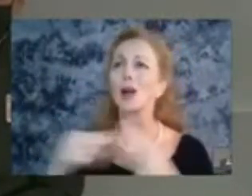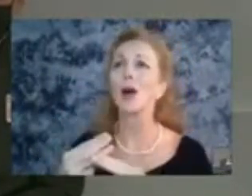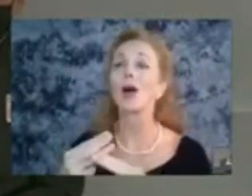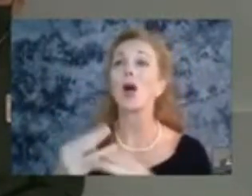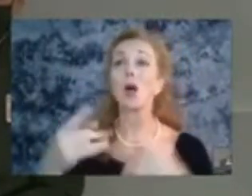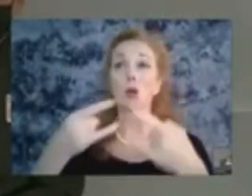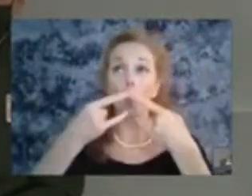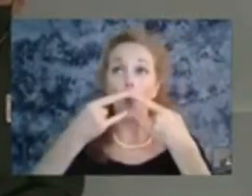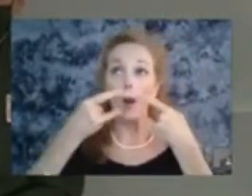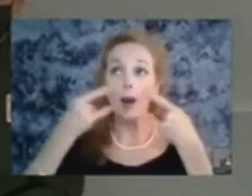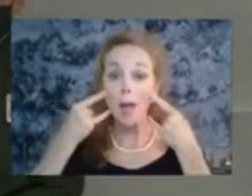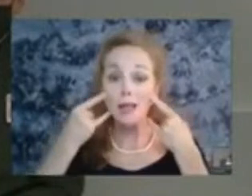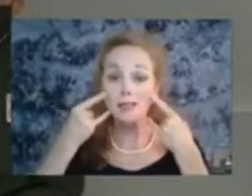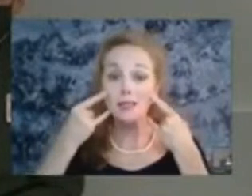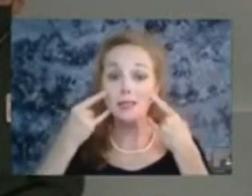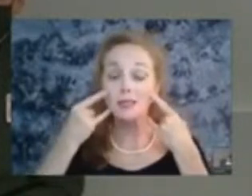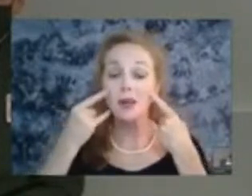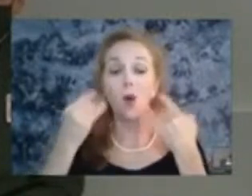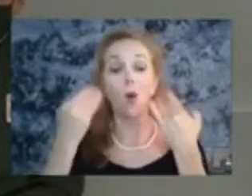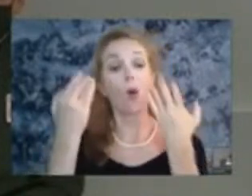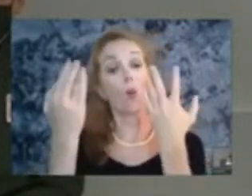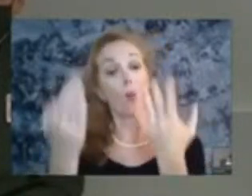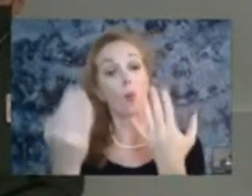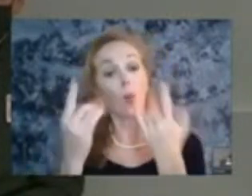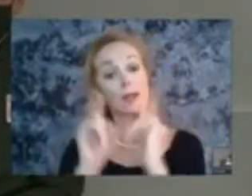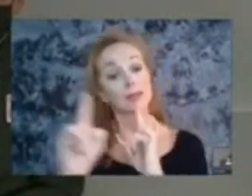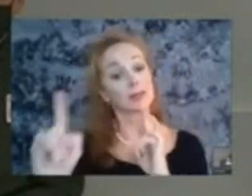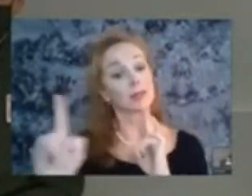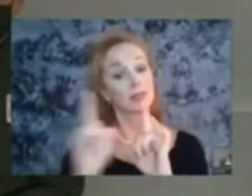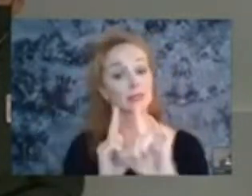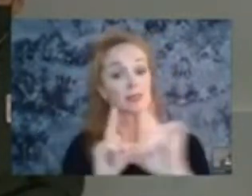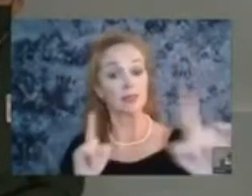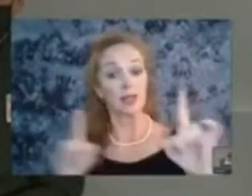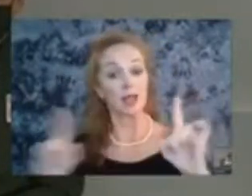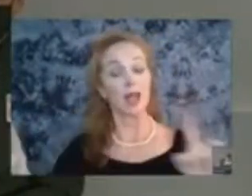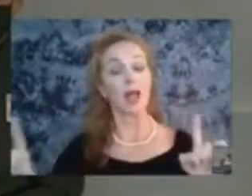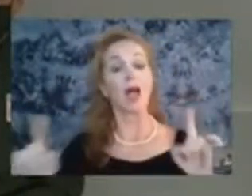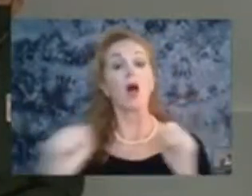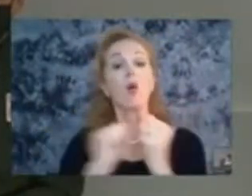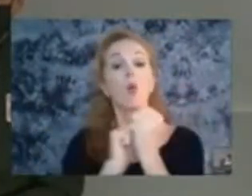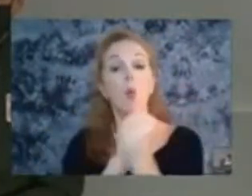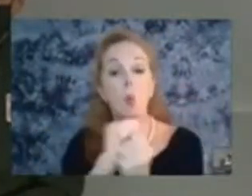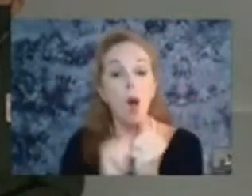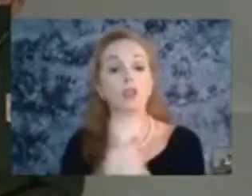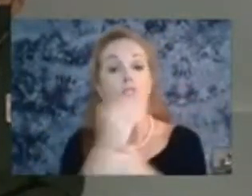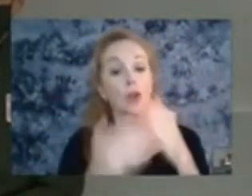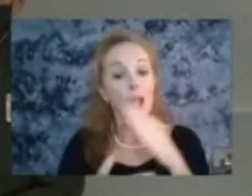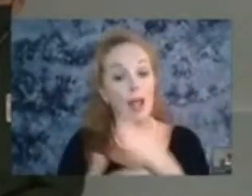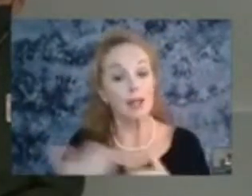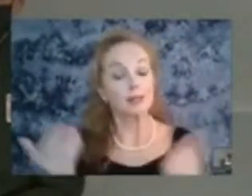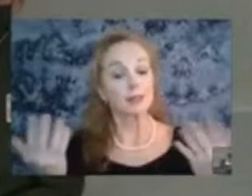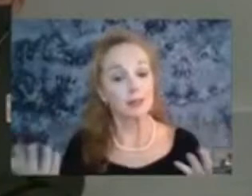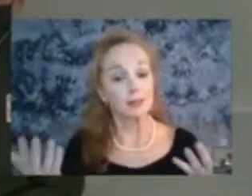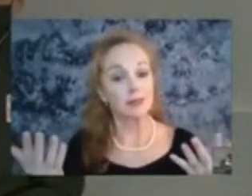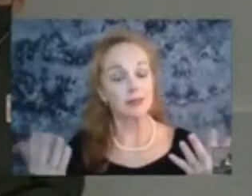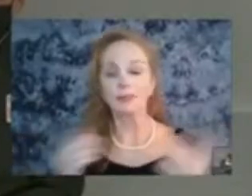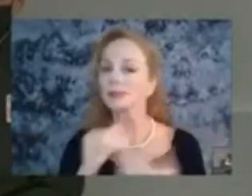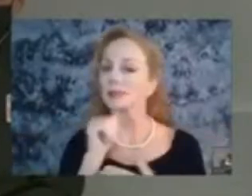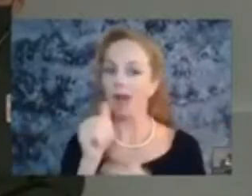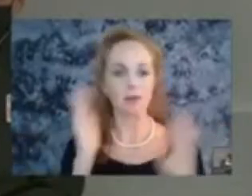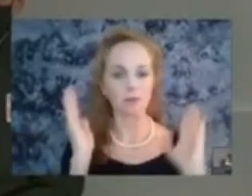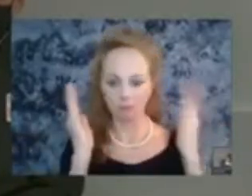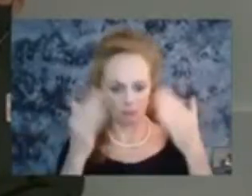mask, wait 6 feet apart and social distance, and wash your hands or sanitize. It's not about air quality. We